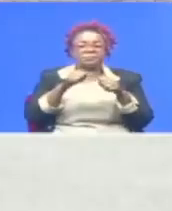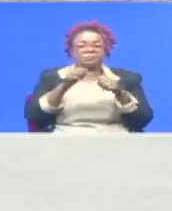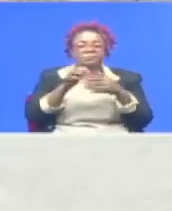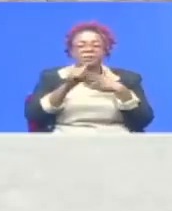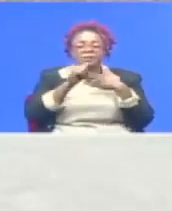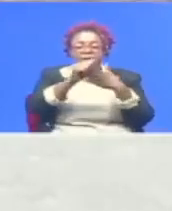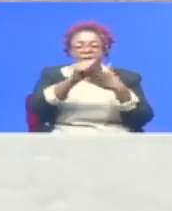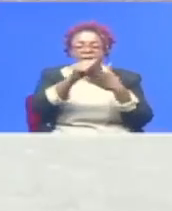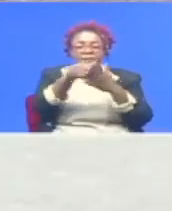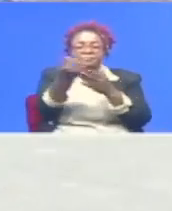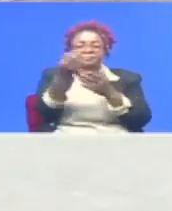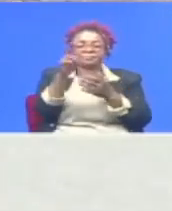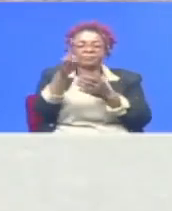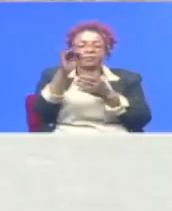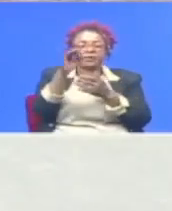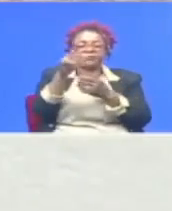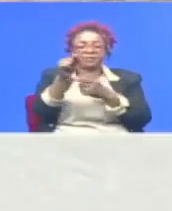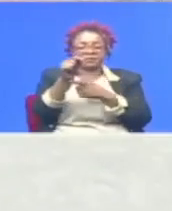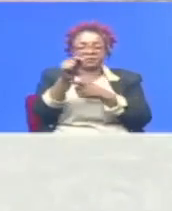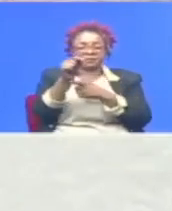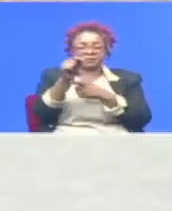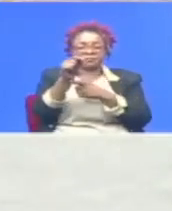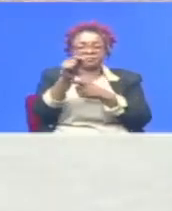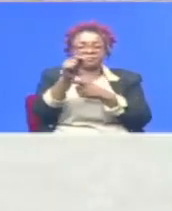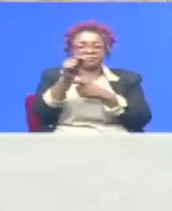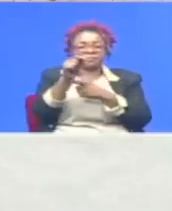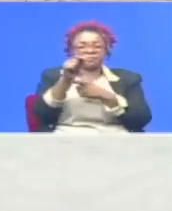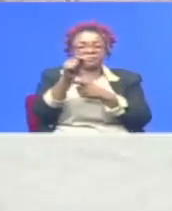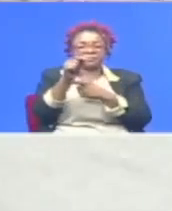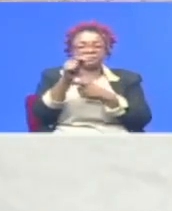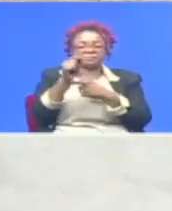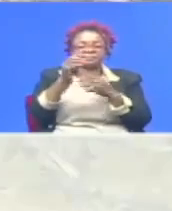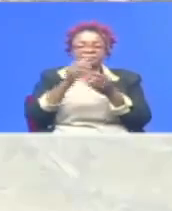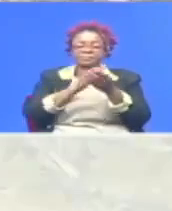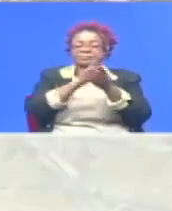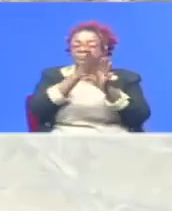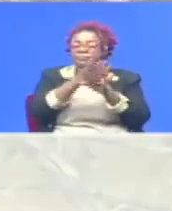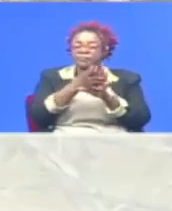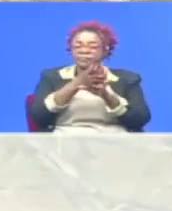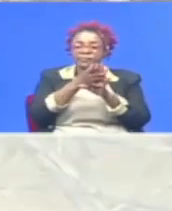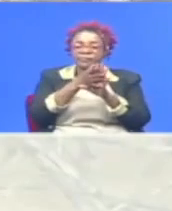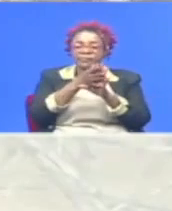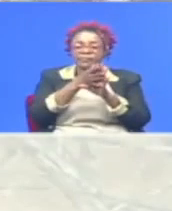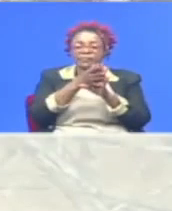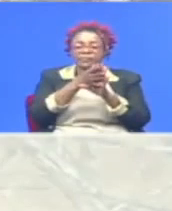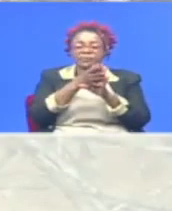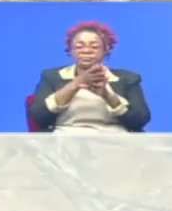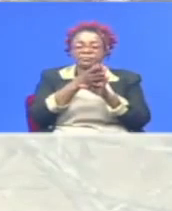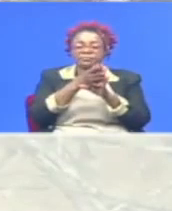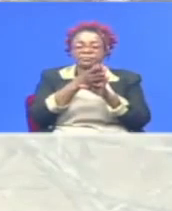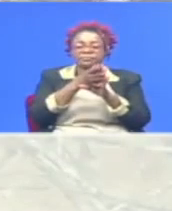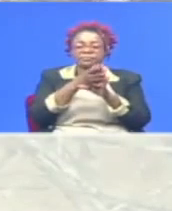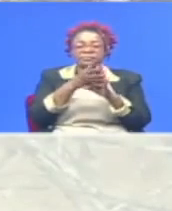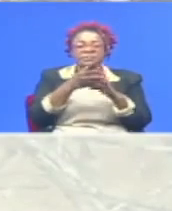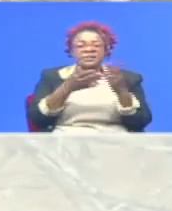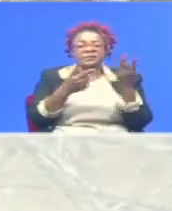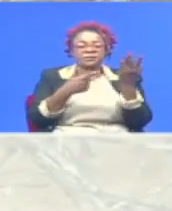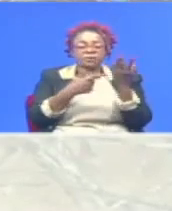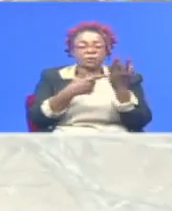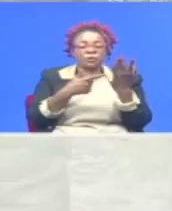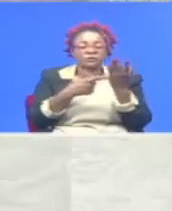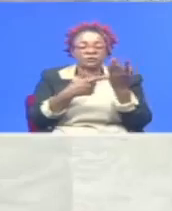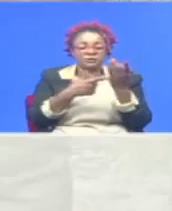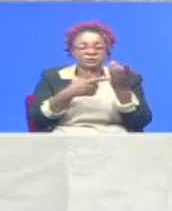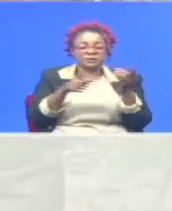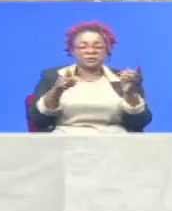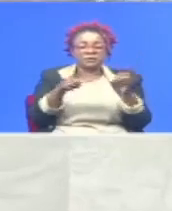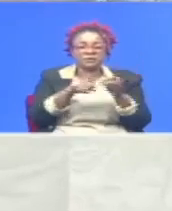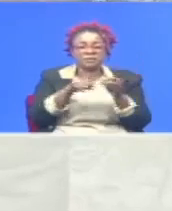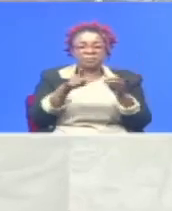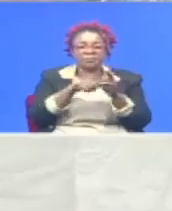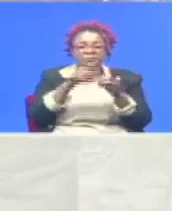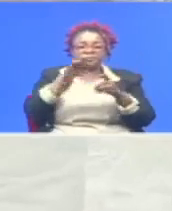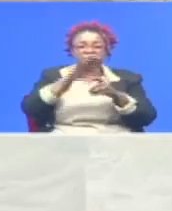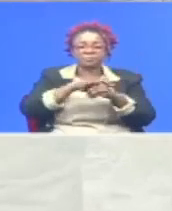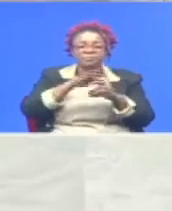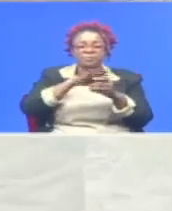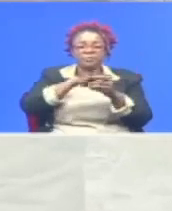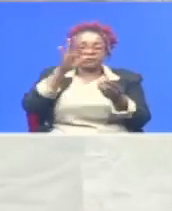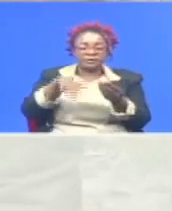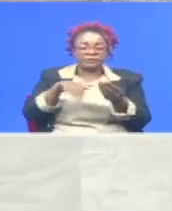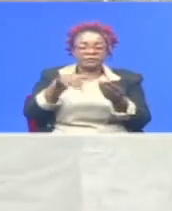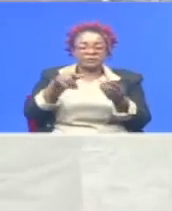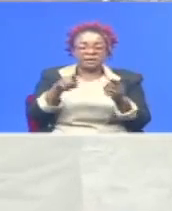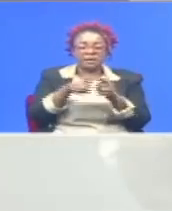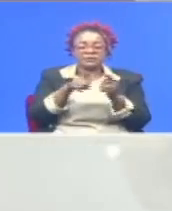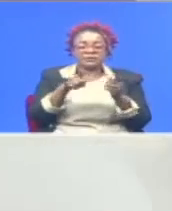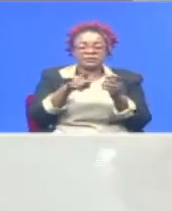the veterinary interventions for the species. Technology is a great advantage for the team as it tracks the